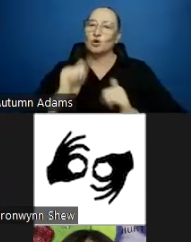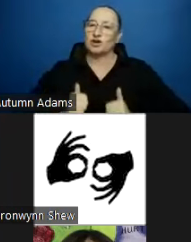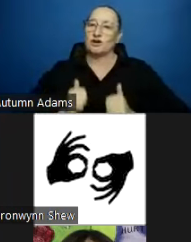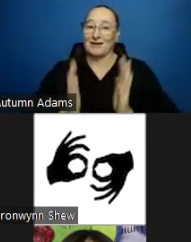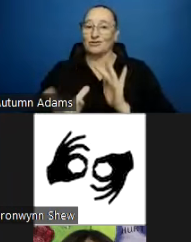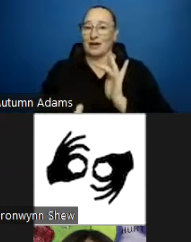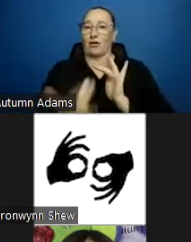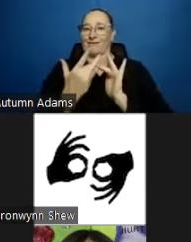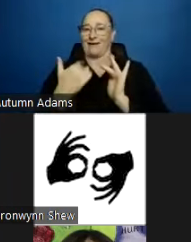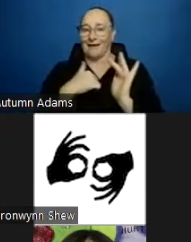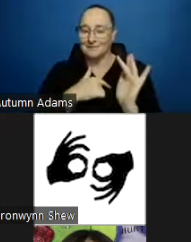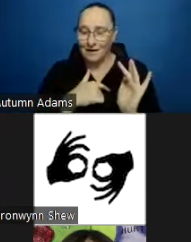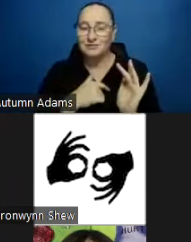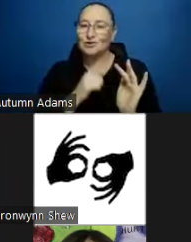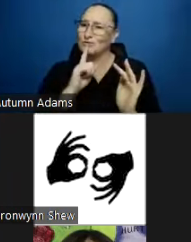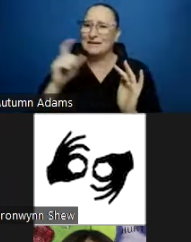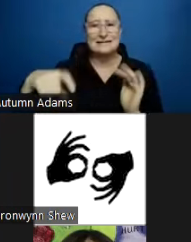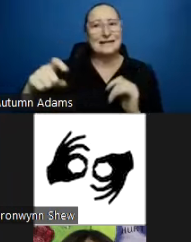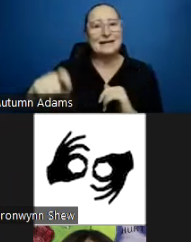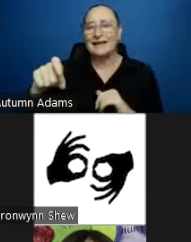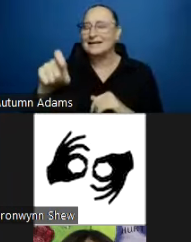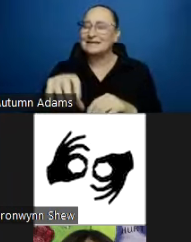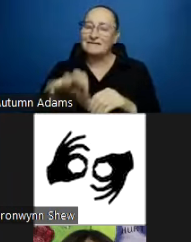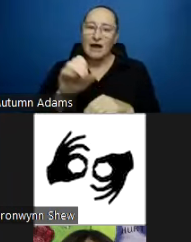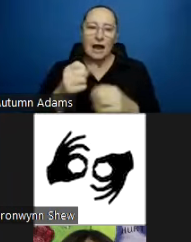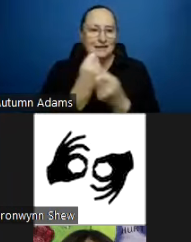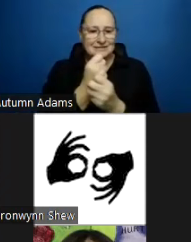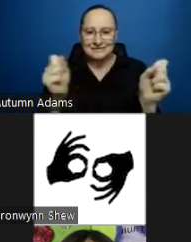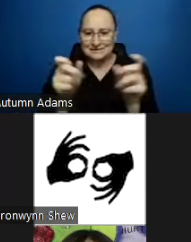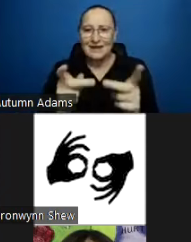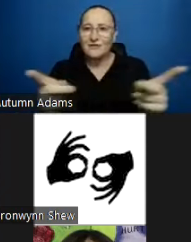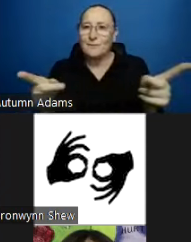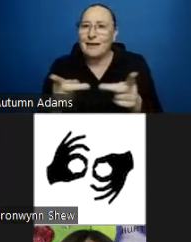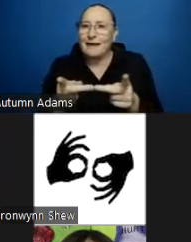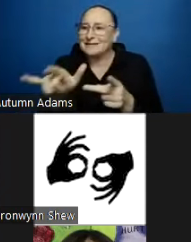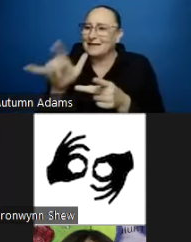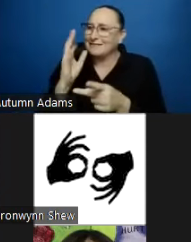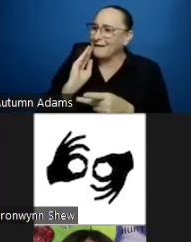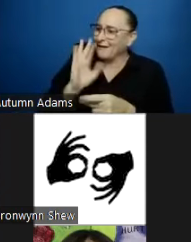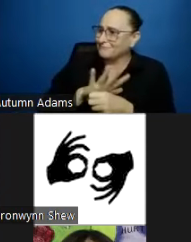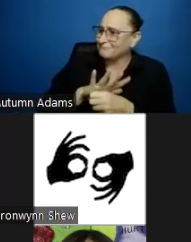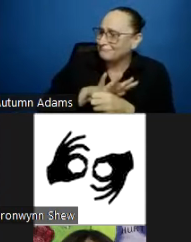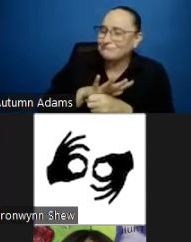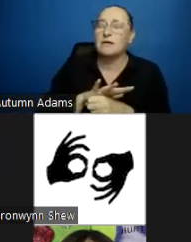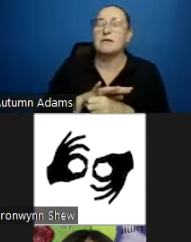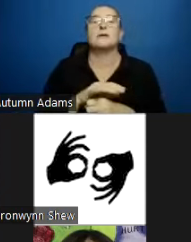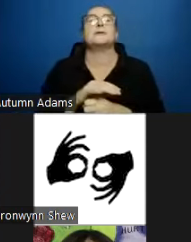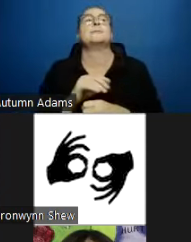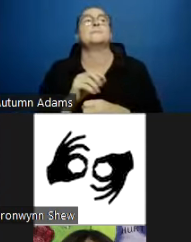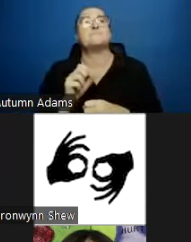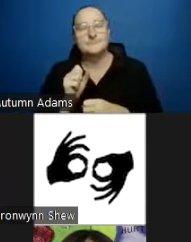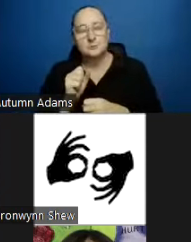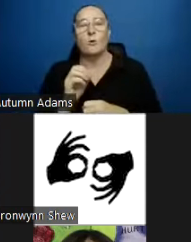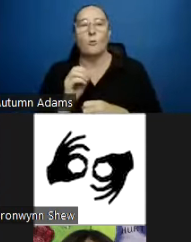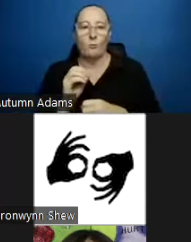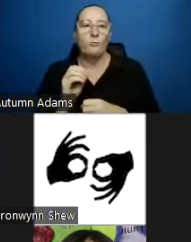because they have a real need. They need to find a safe place in their area. And so